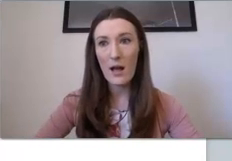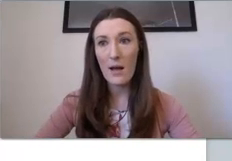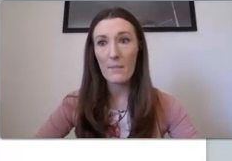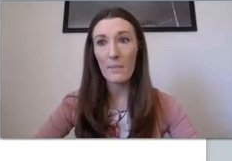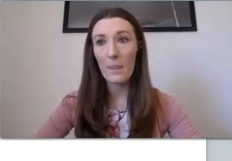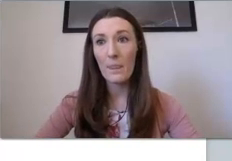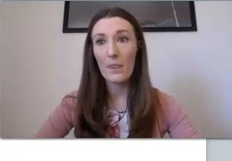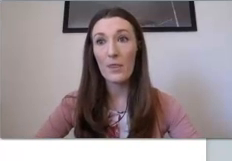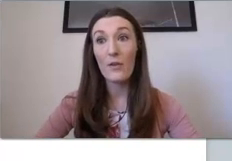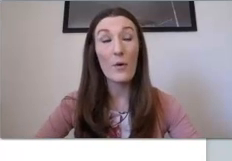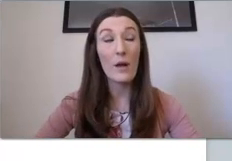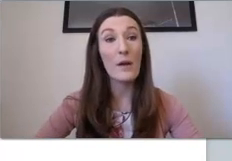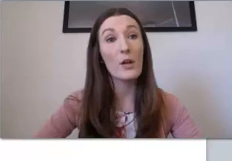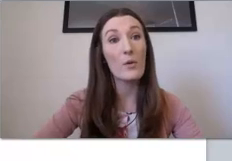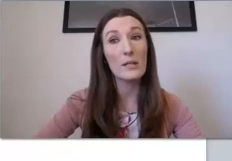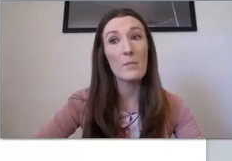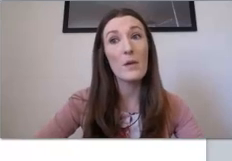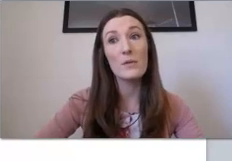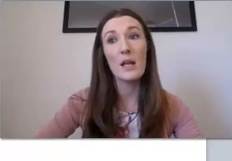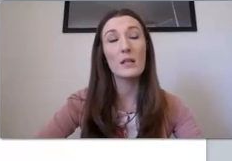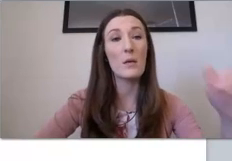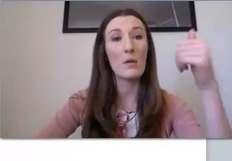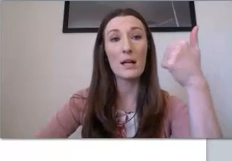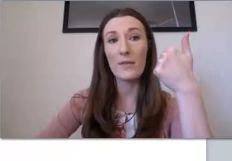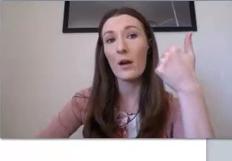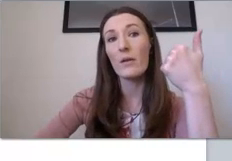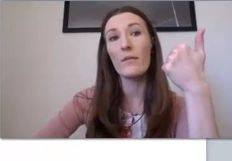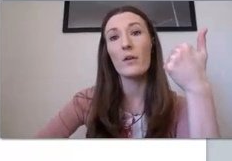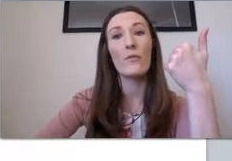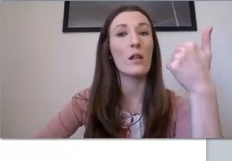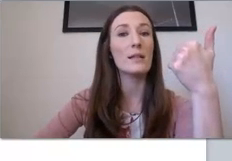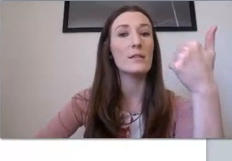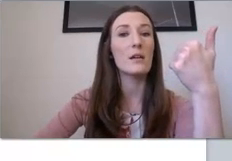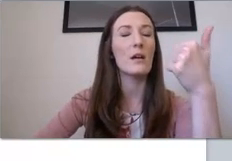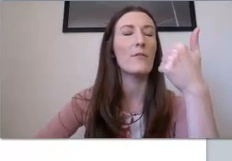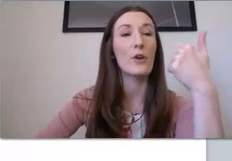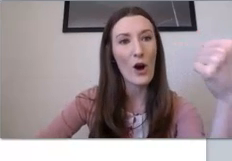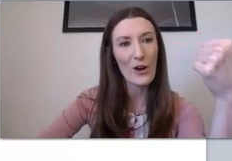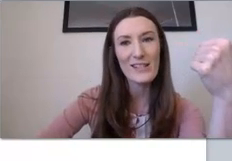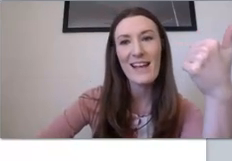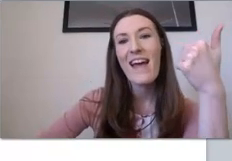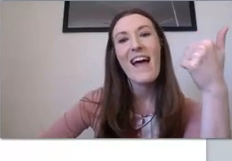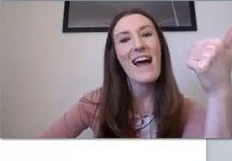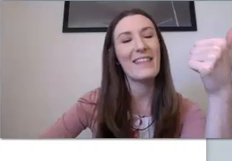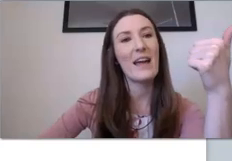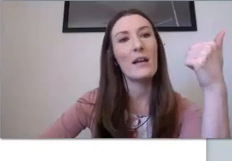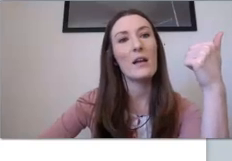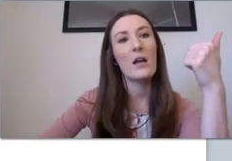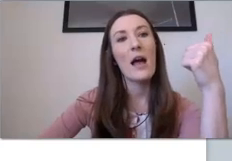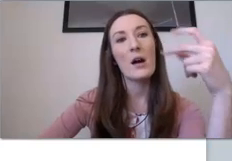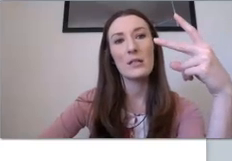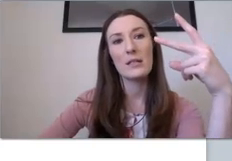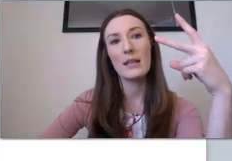about the vocab that you're going to be using. Some classifier review for cars, and